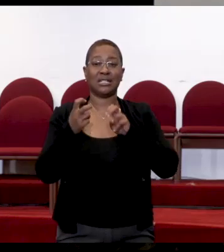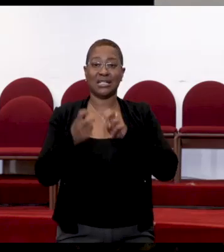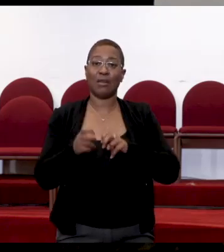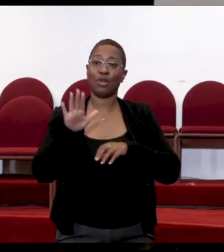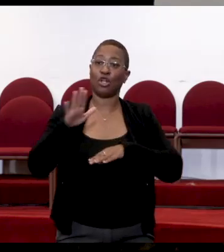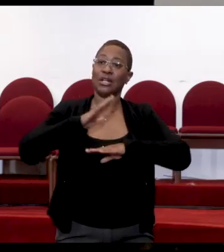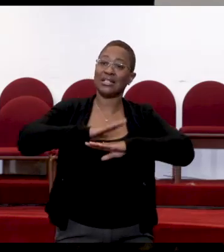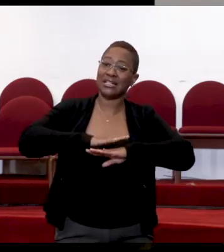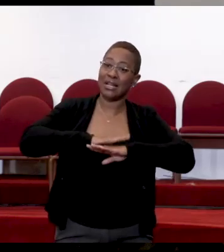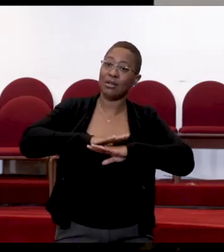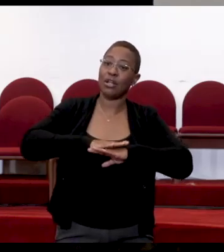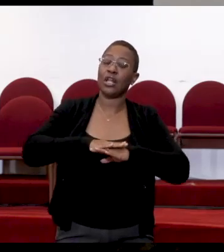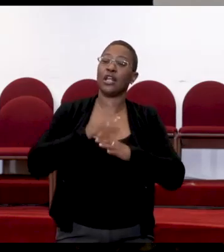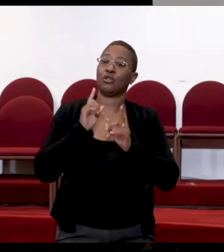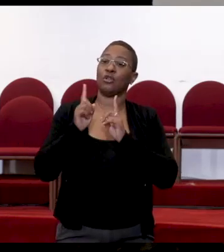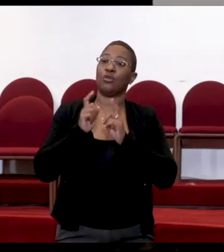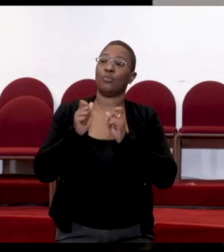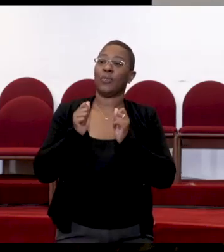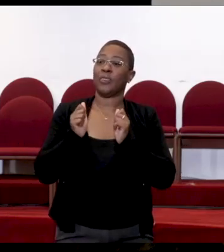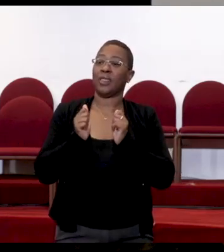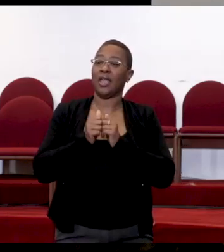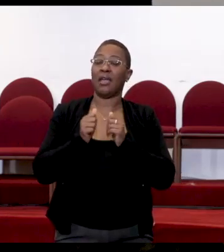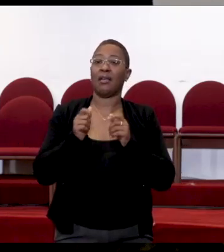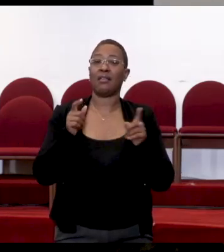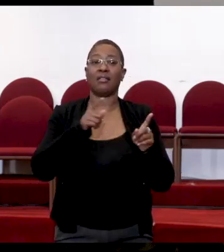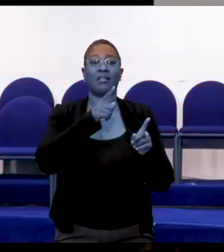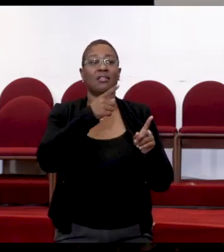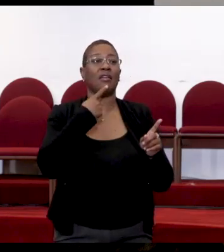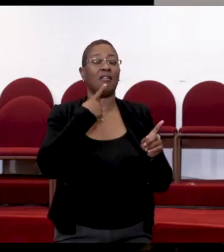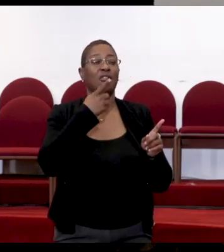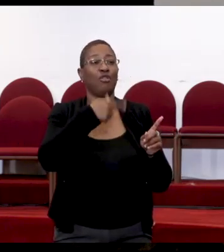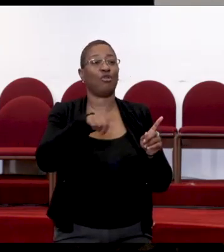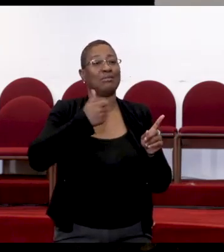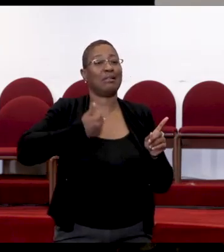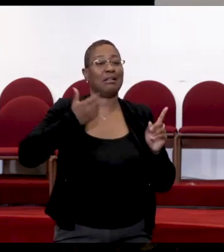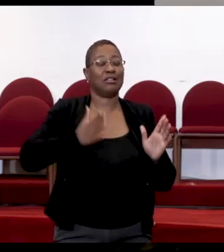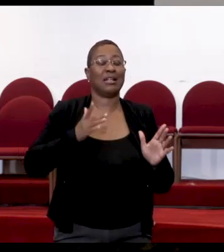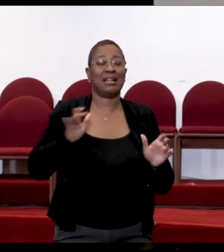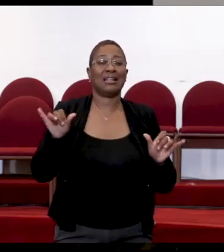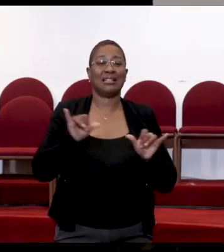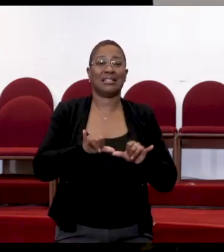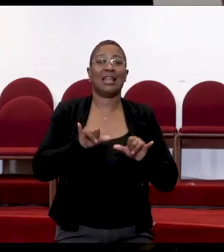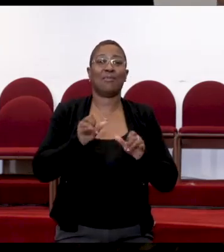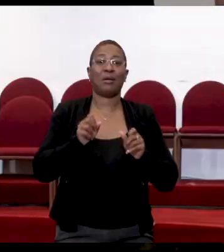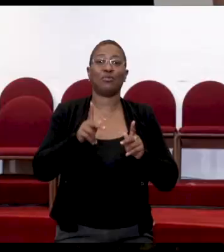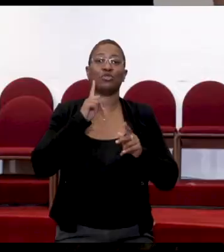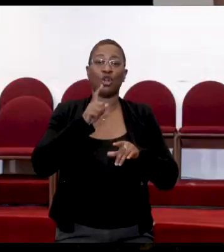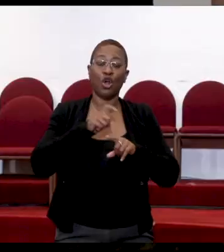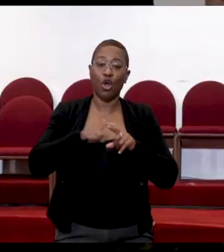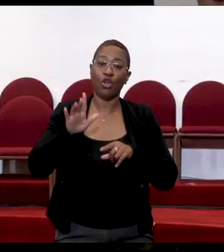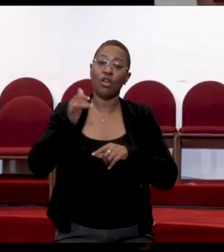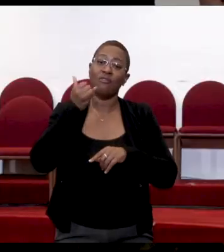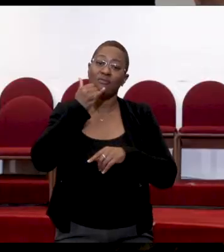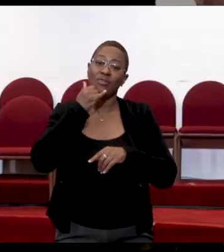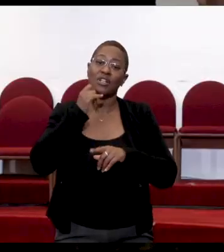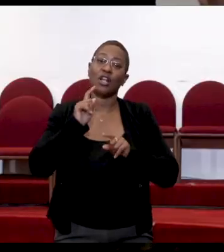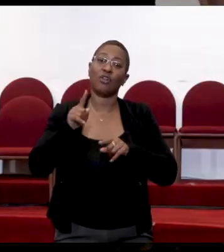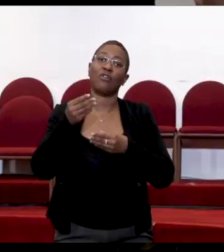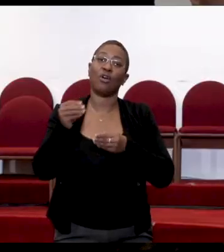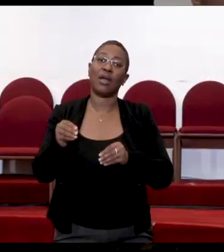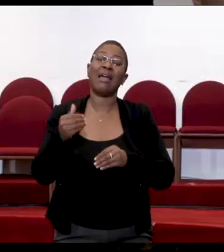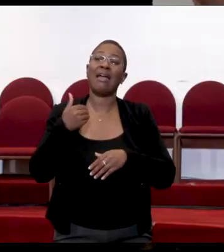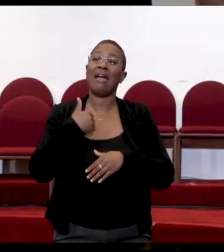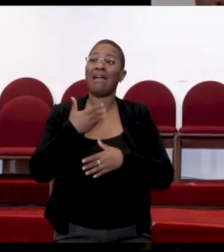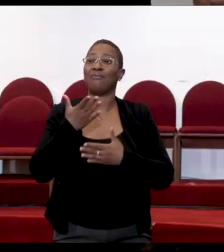your table and speak with you that the gangsters had. I would like that same opportunity to call your phone and come up to your office and have